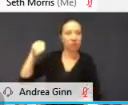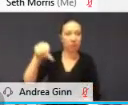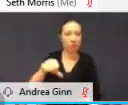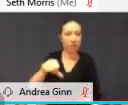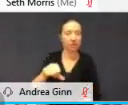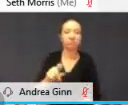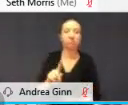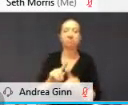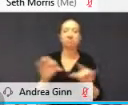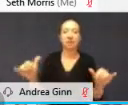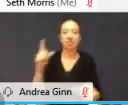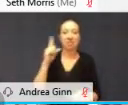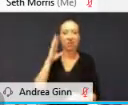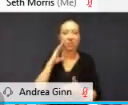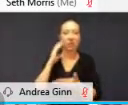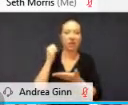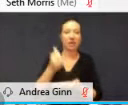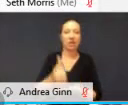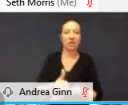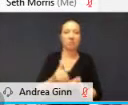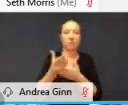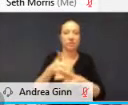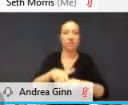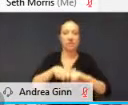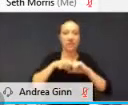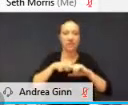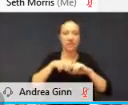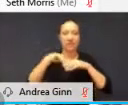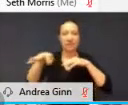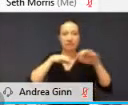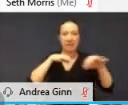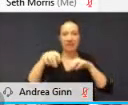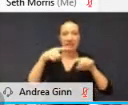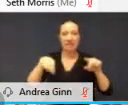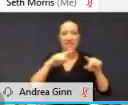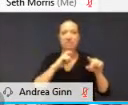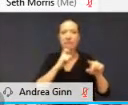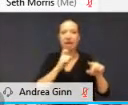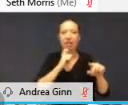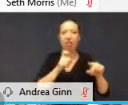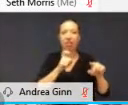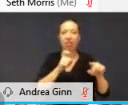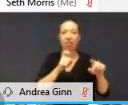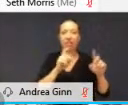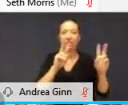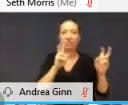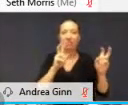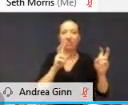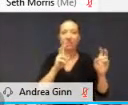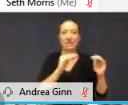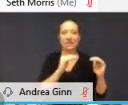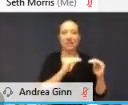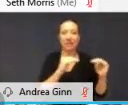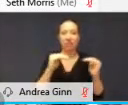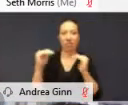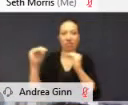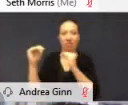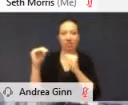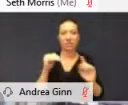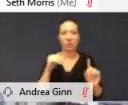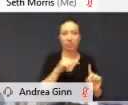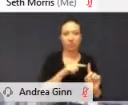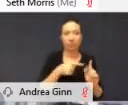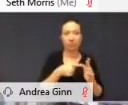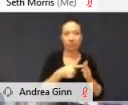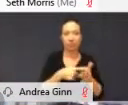here and explain a little bit about the metal tiers. And so, with the bronze plan, what we're saying